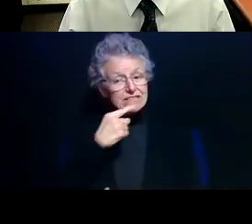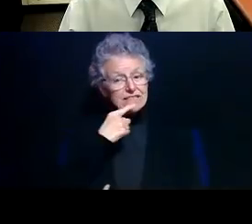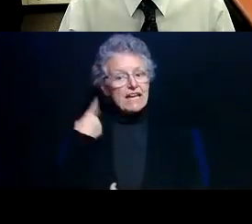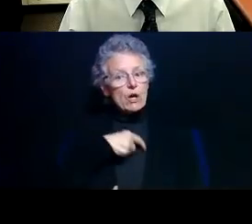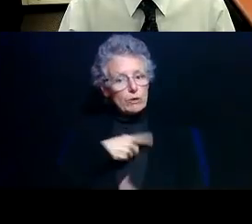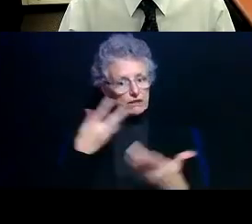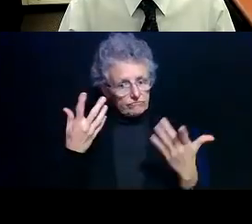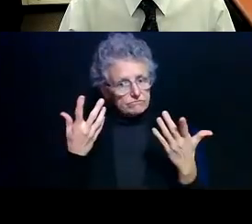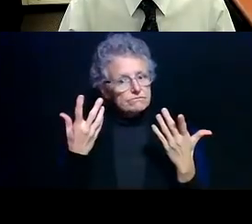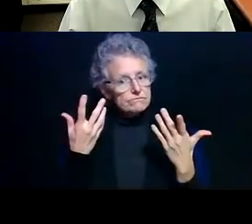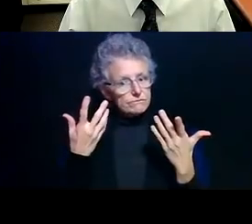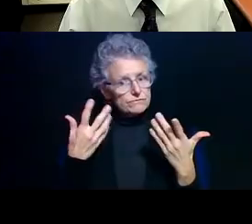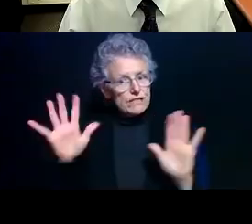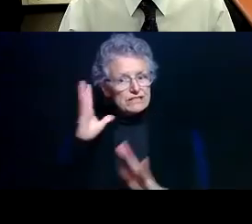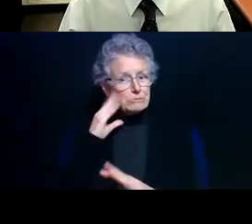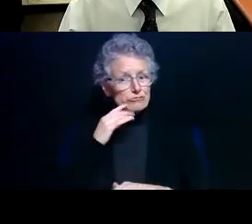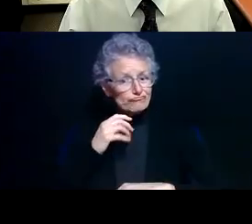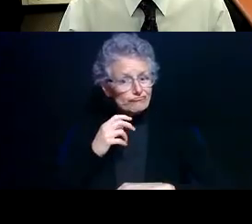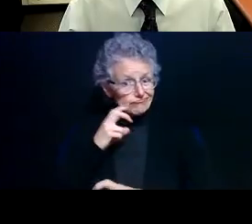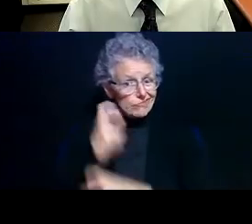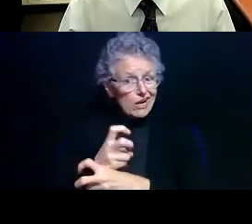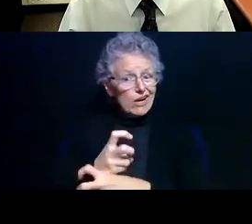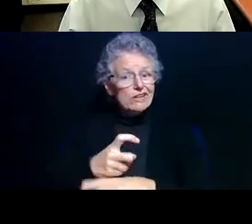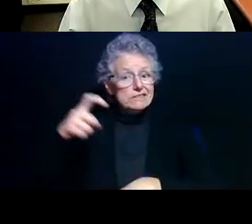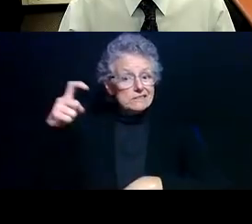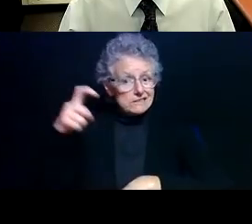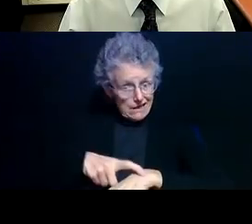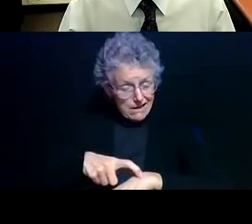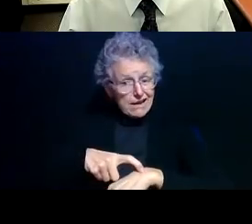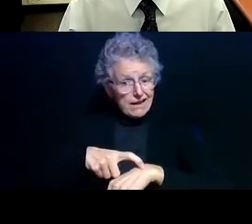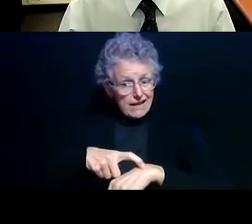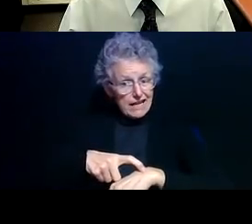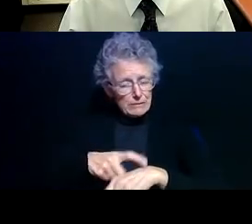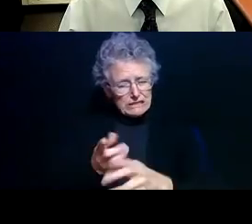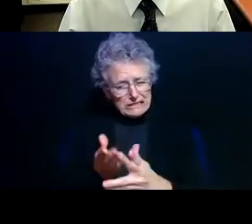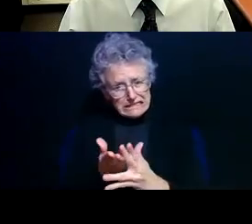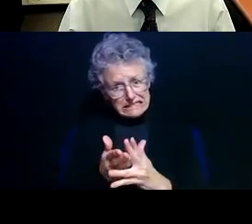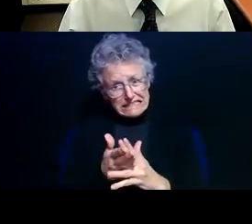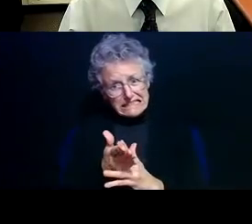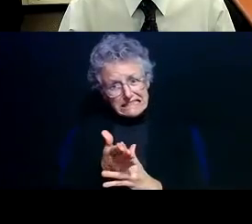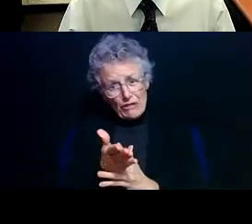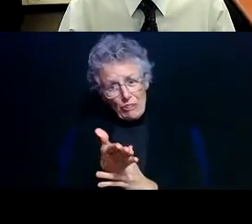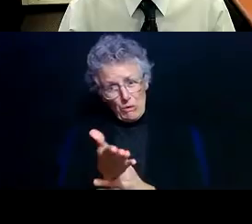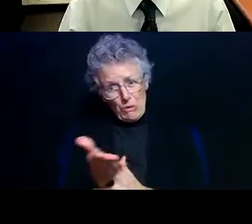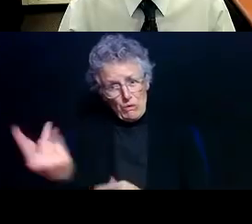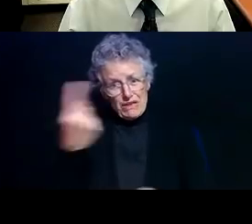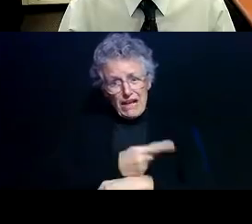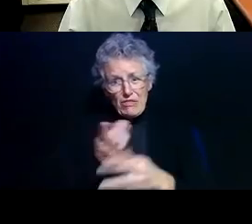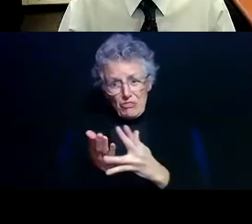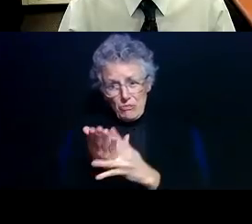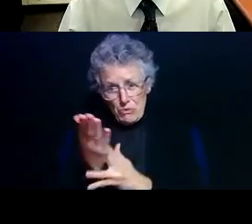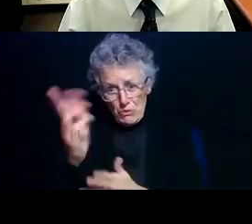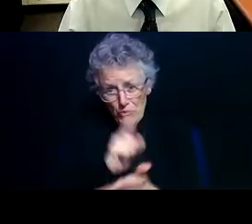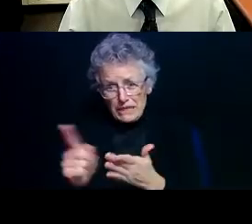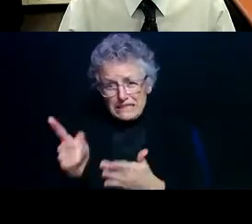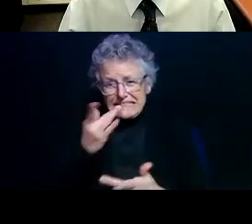through a really hard time when just kind of getting through the day and the week is sometimes what people can do,